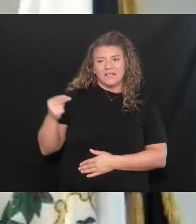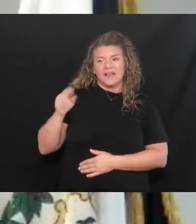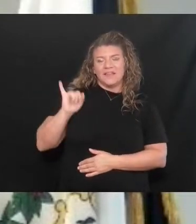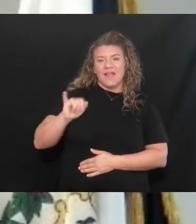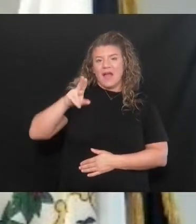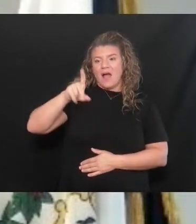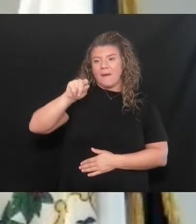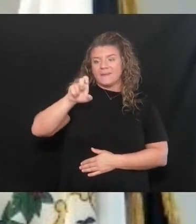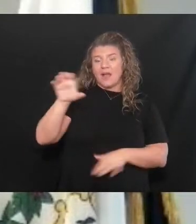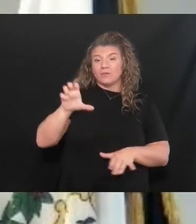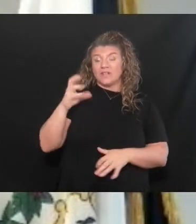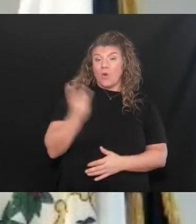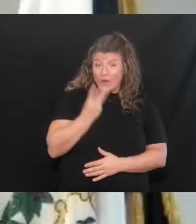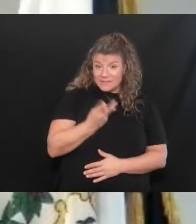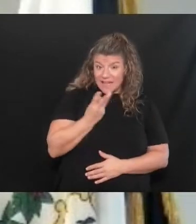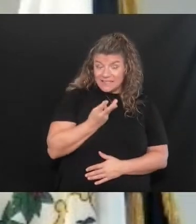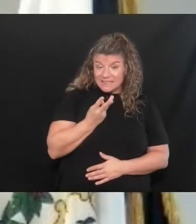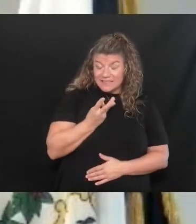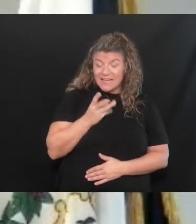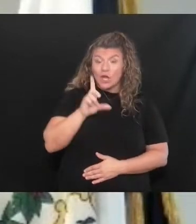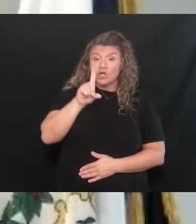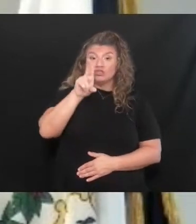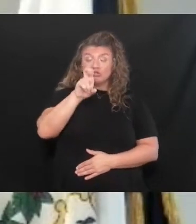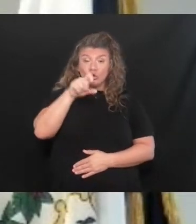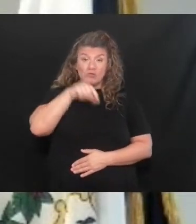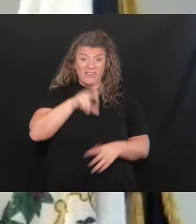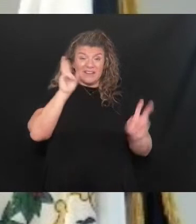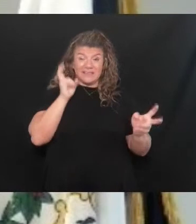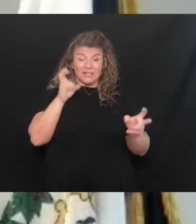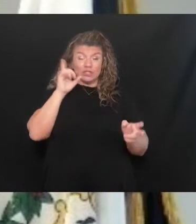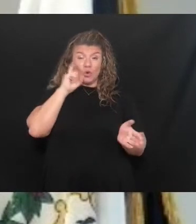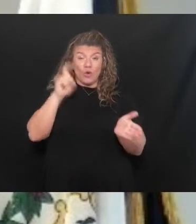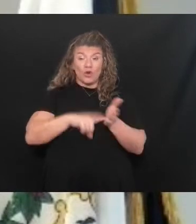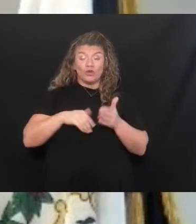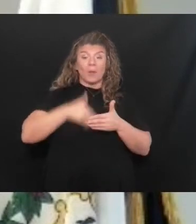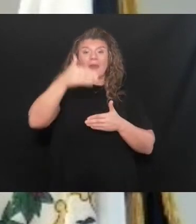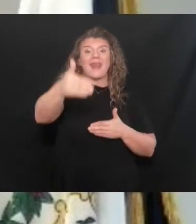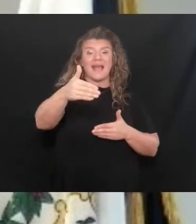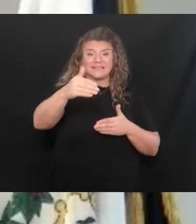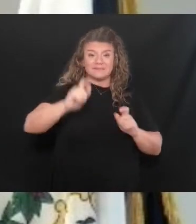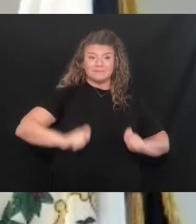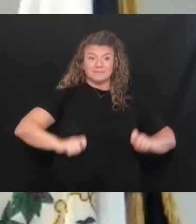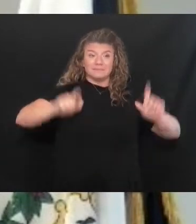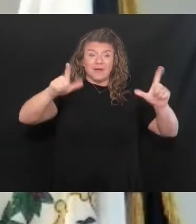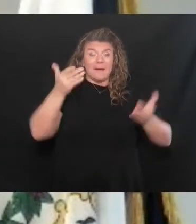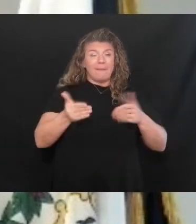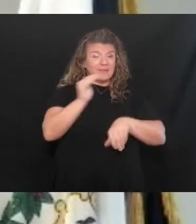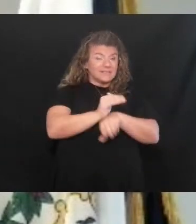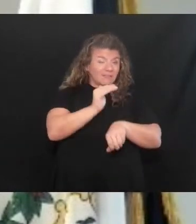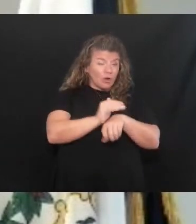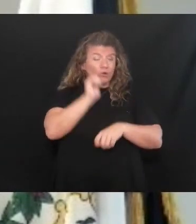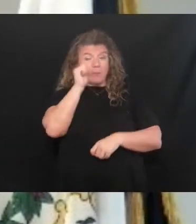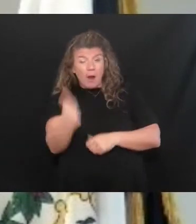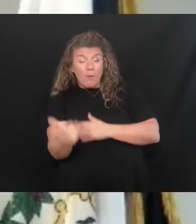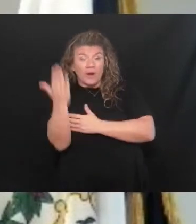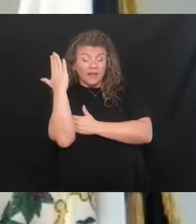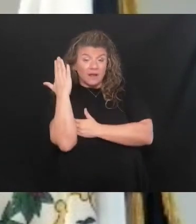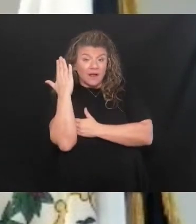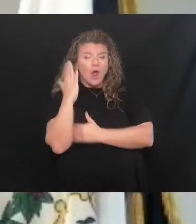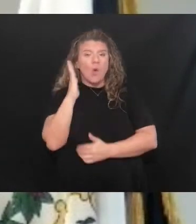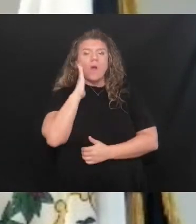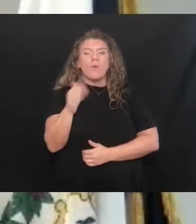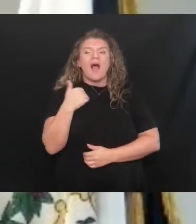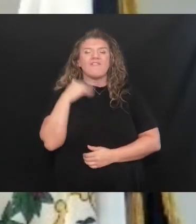last Wednesday. Due to this issue, you'll notice on the next update, which may be this evening or maybe tomorrow morning, will